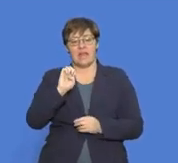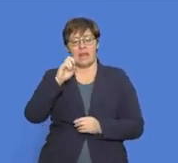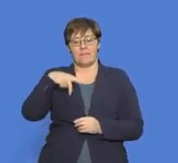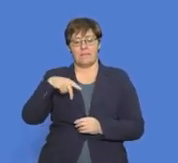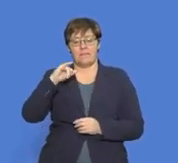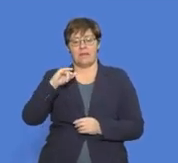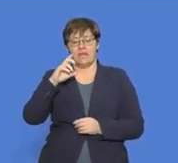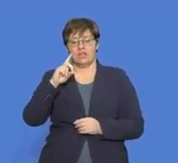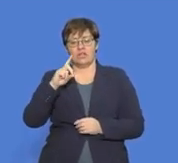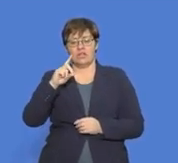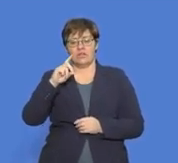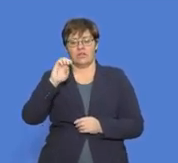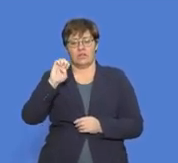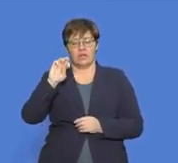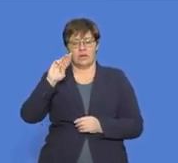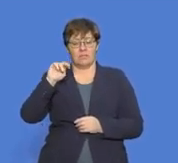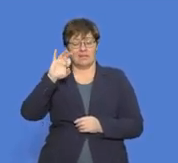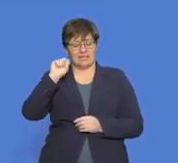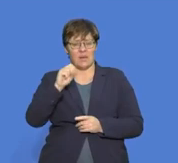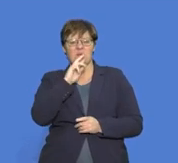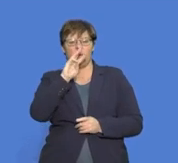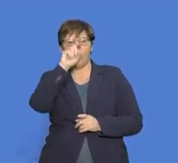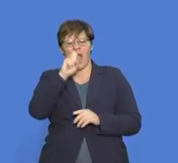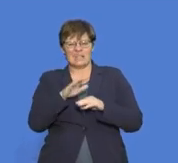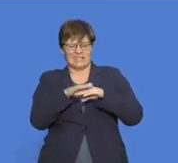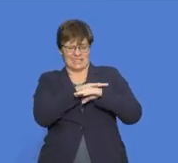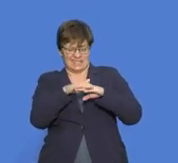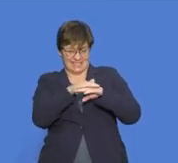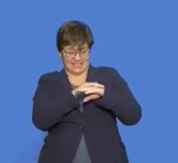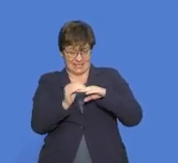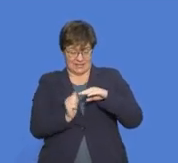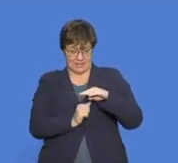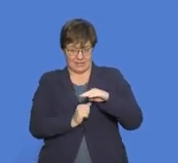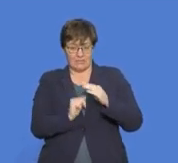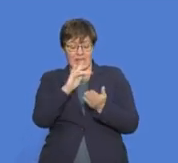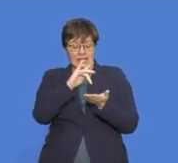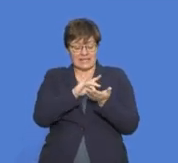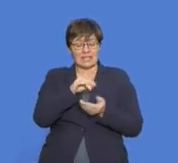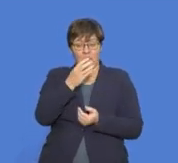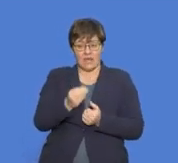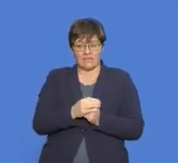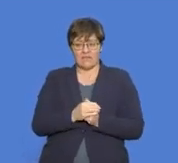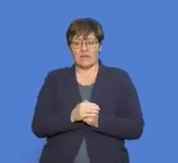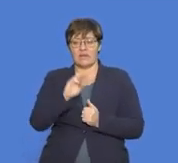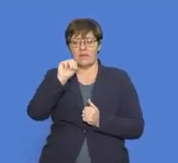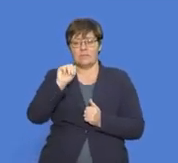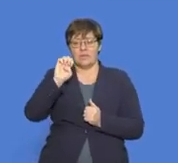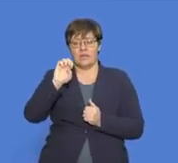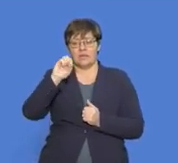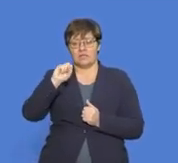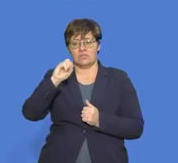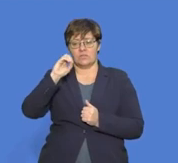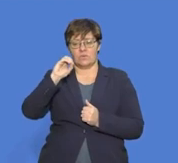waxy cuticle. In the center of the leaf, we have our mesophyll, some of which